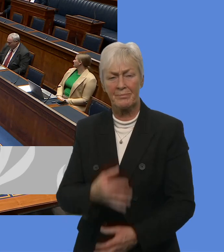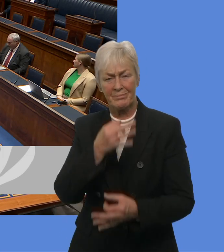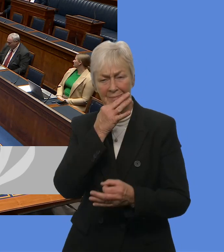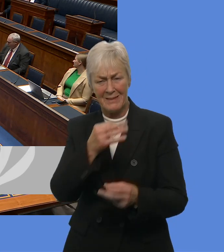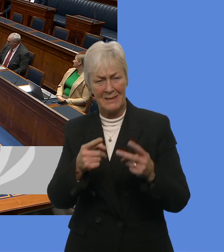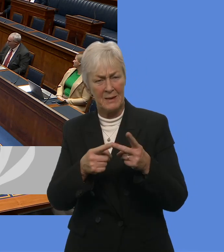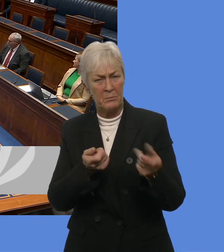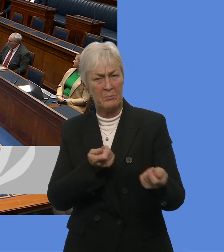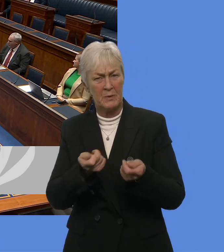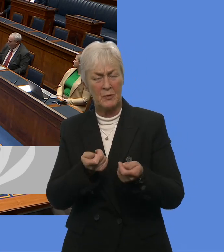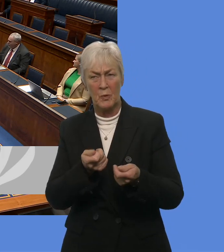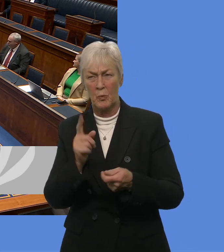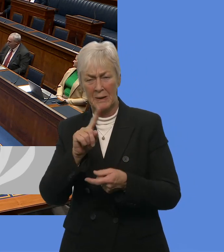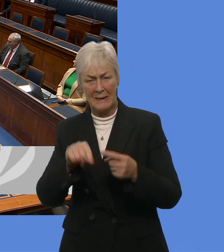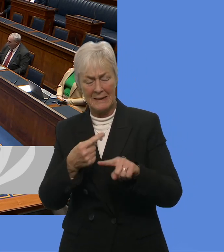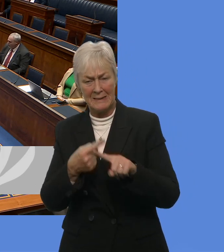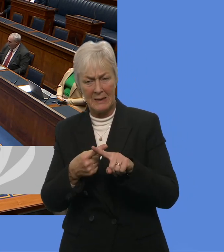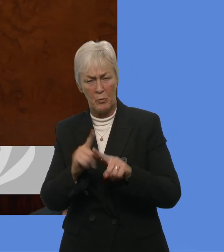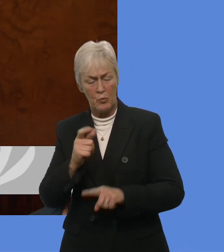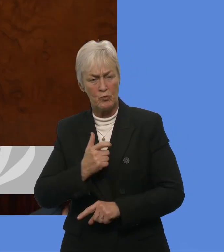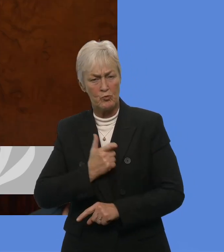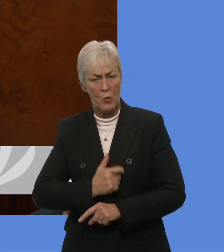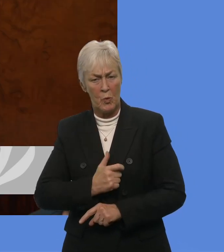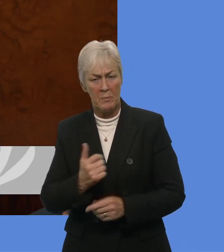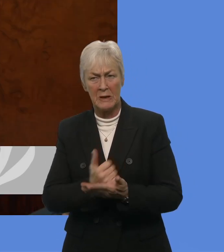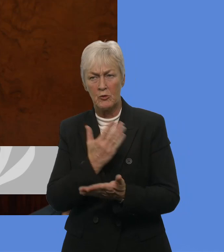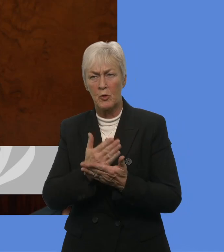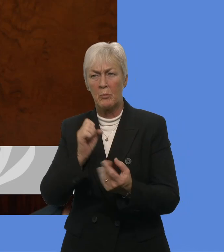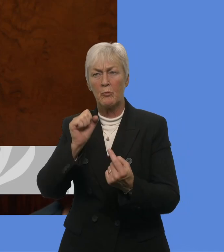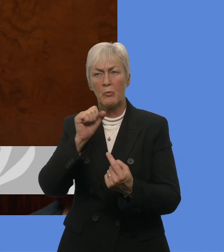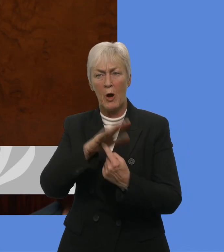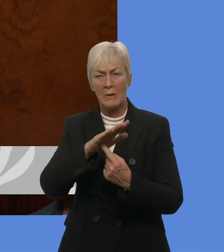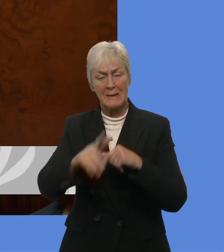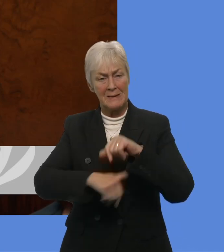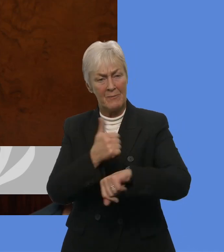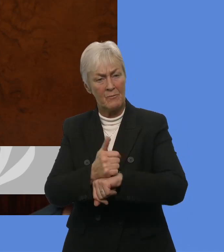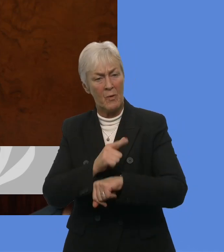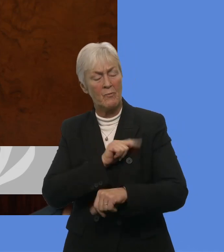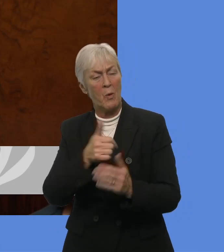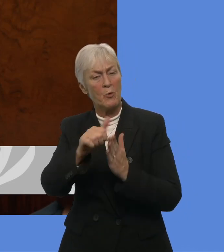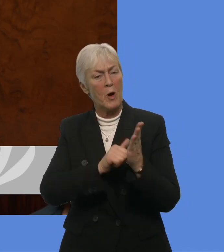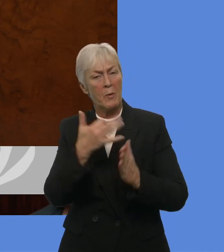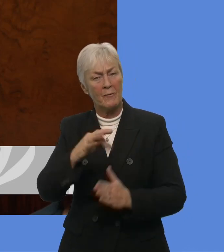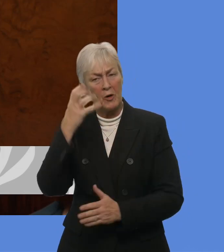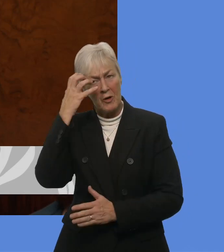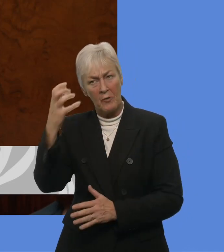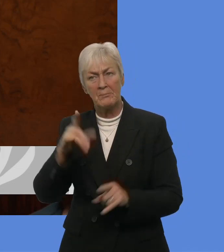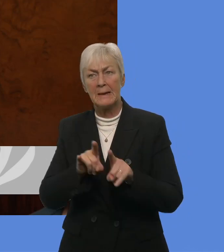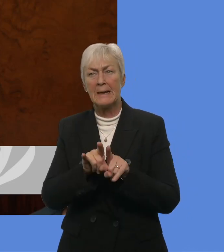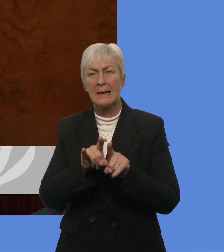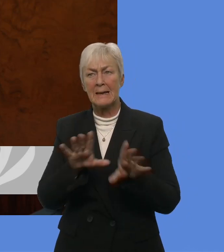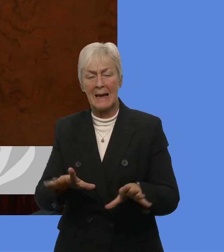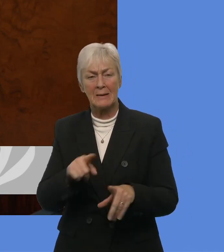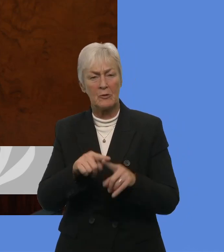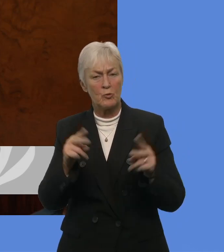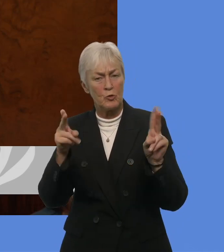First Minister what role the Executive Office will have in ensuring that the priorities set out in the programme for government, such as reducing waiting